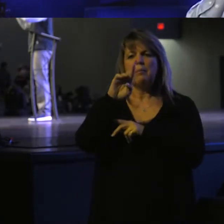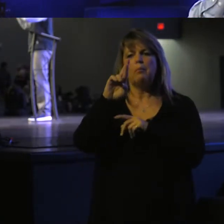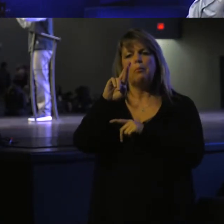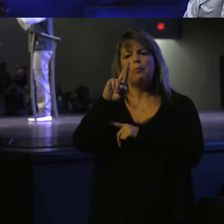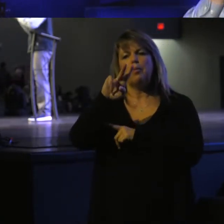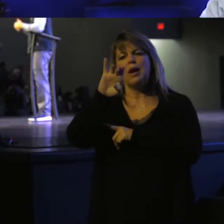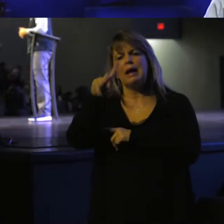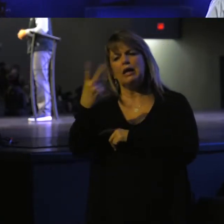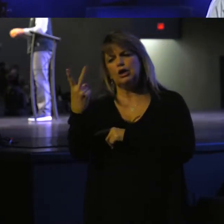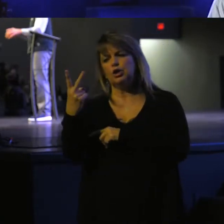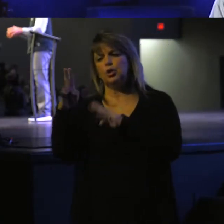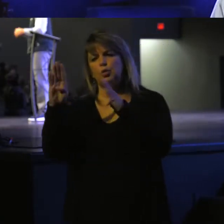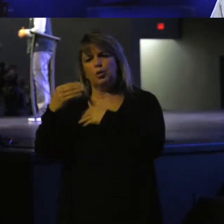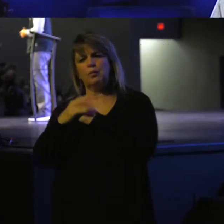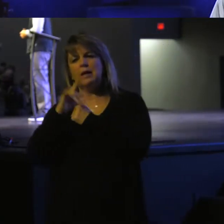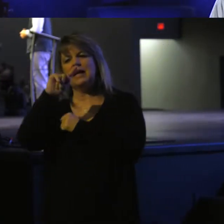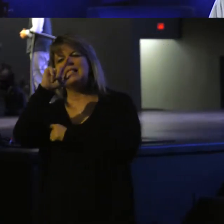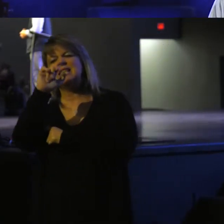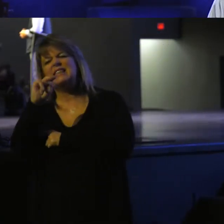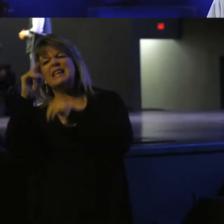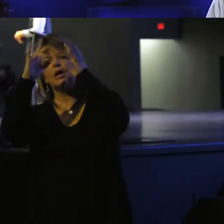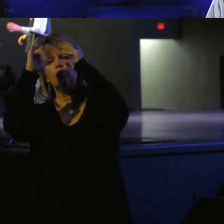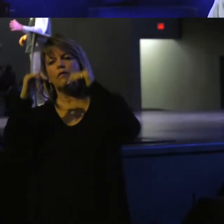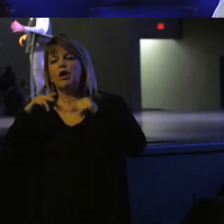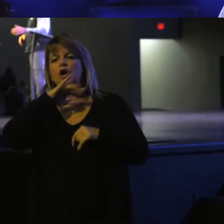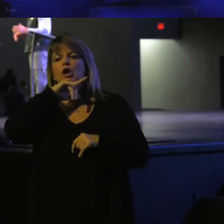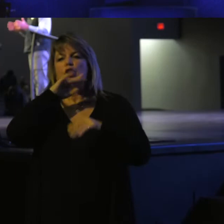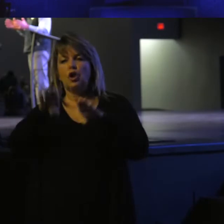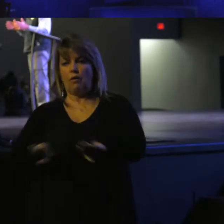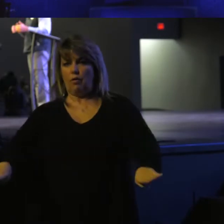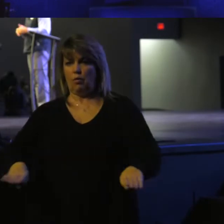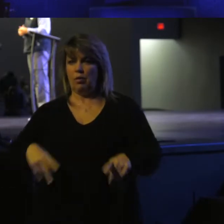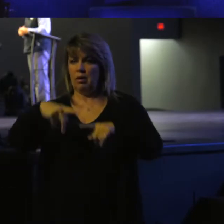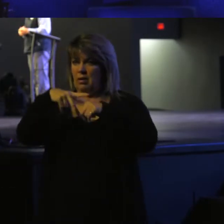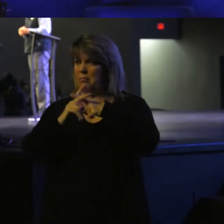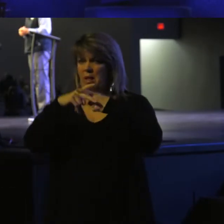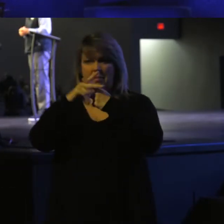rooms, tin roof, dirt floor, no